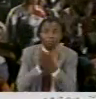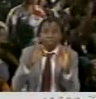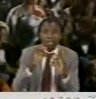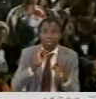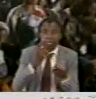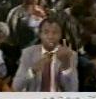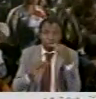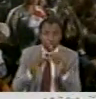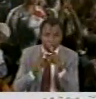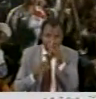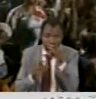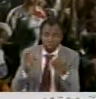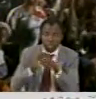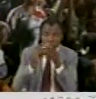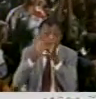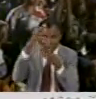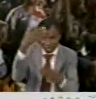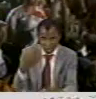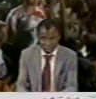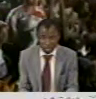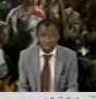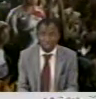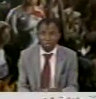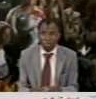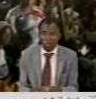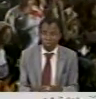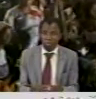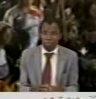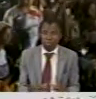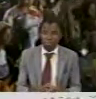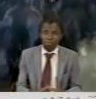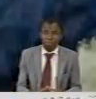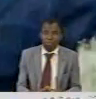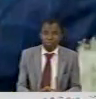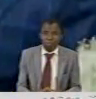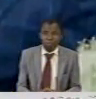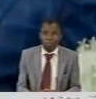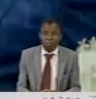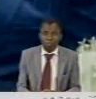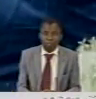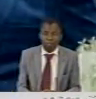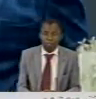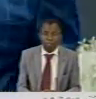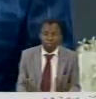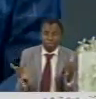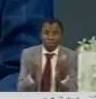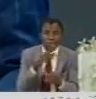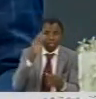coming to you. We hand over now to the state overseer. The first testifier.